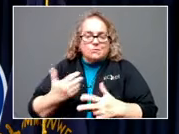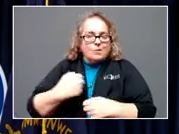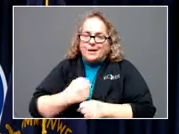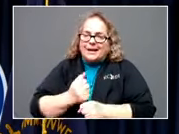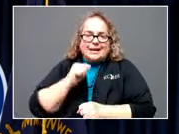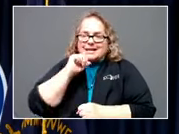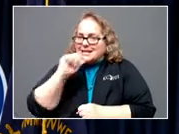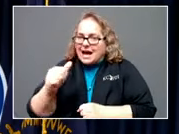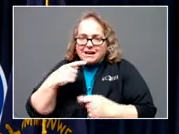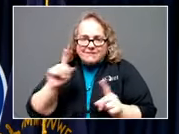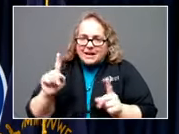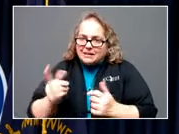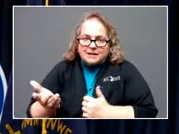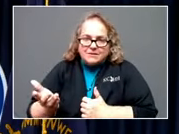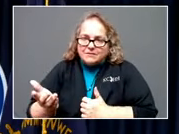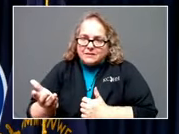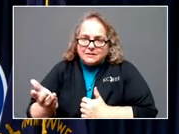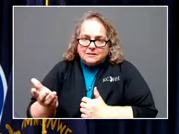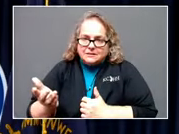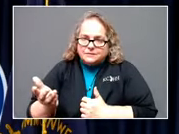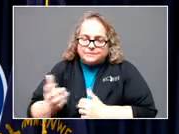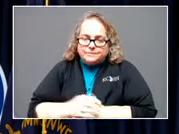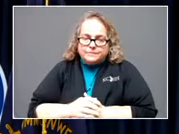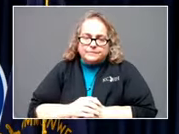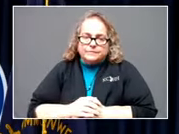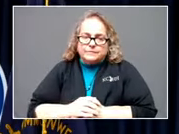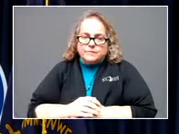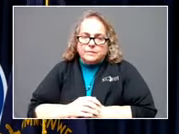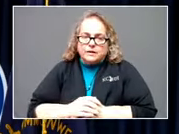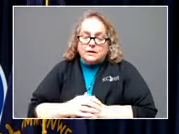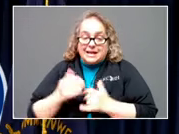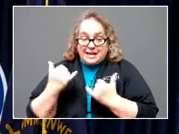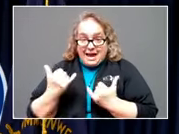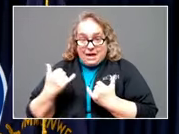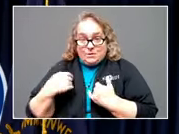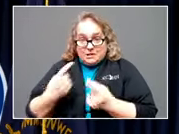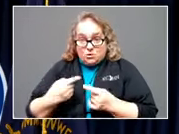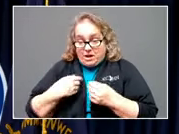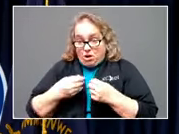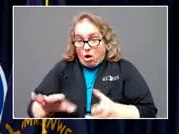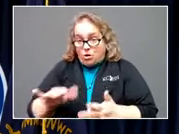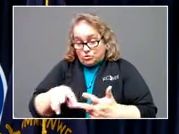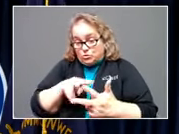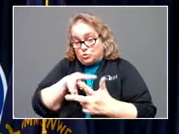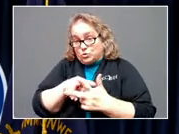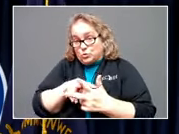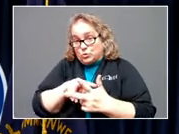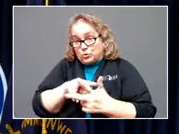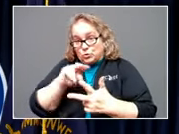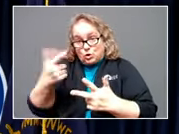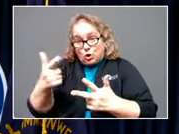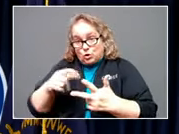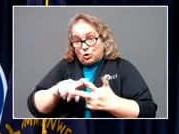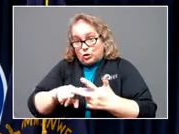time before we get that. Particularly now, because we've lost those monoclonals, those vaccines are just so important because